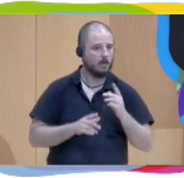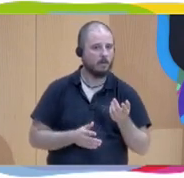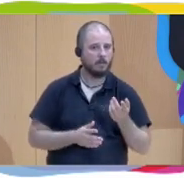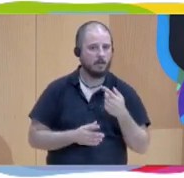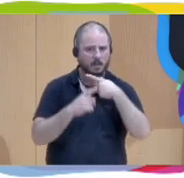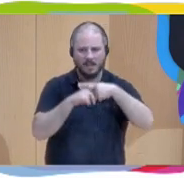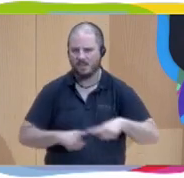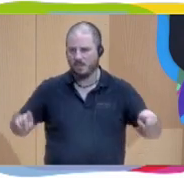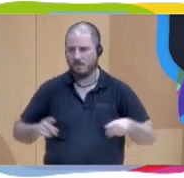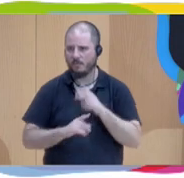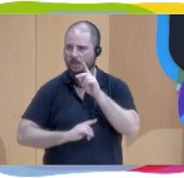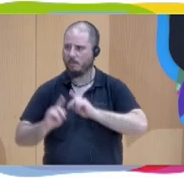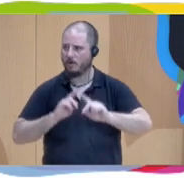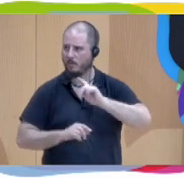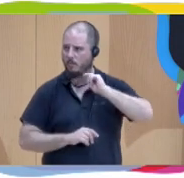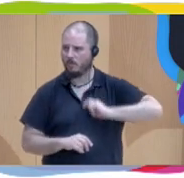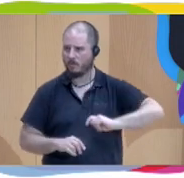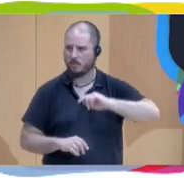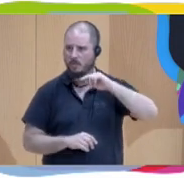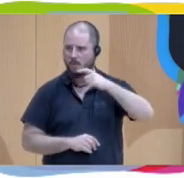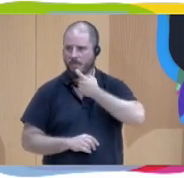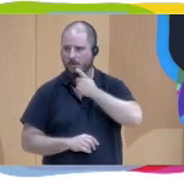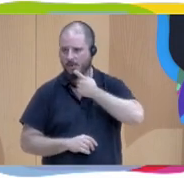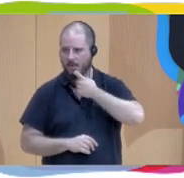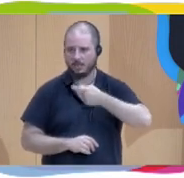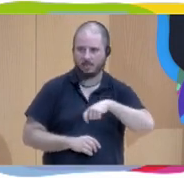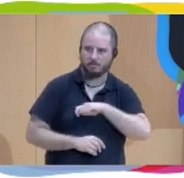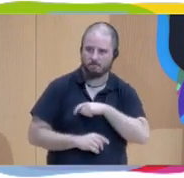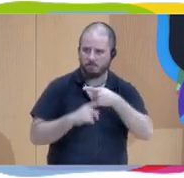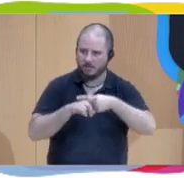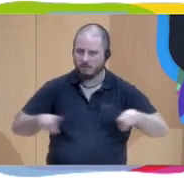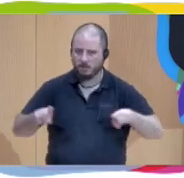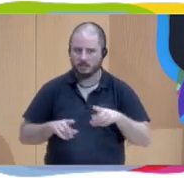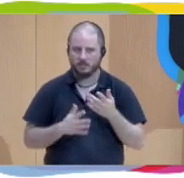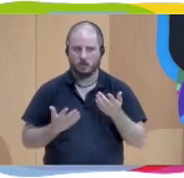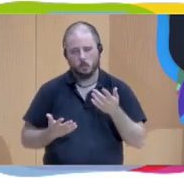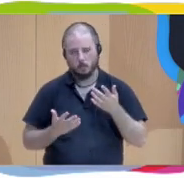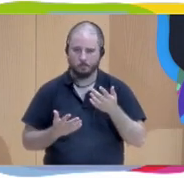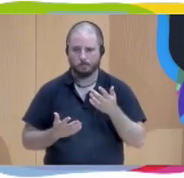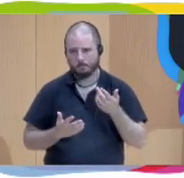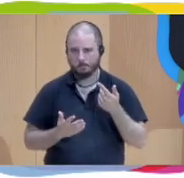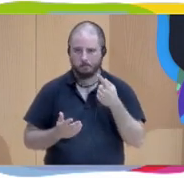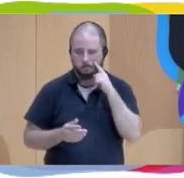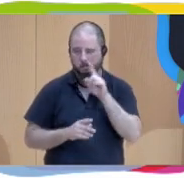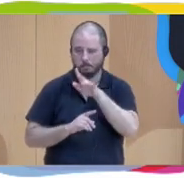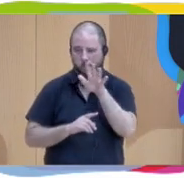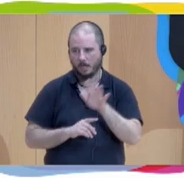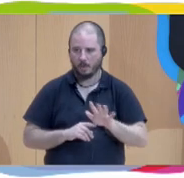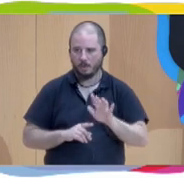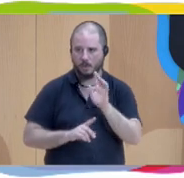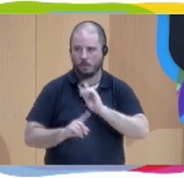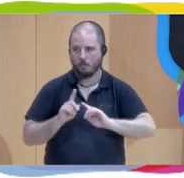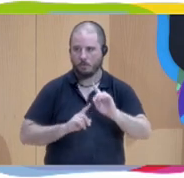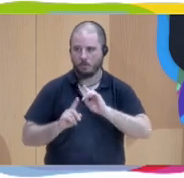los profesionales en Finlandia. como habéis comentado, cada vez tenemos unos problemas similares en todo